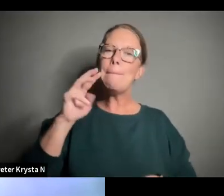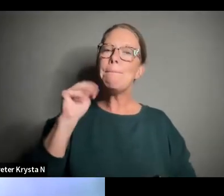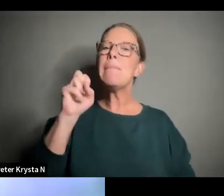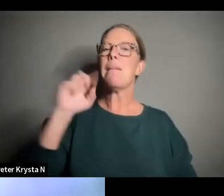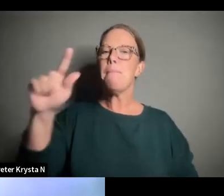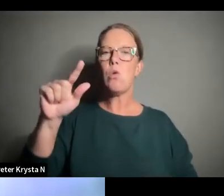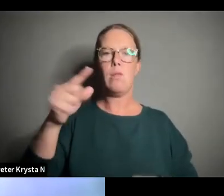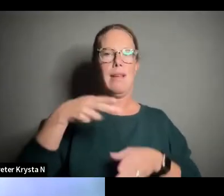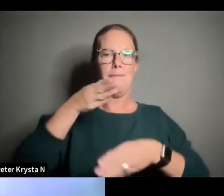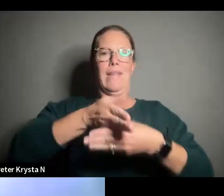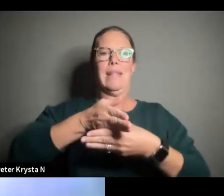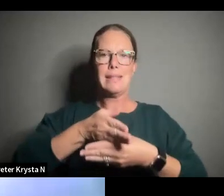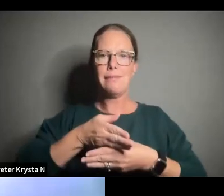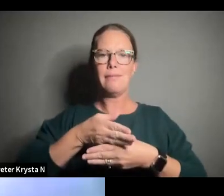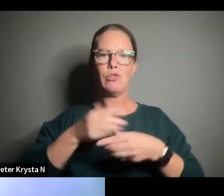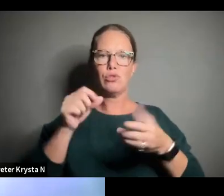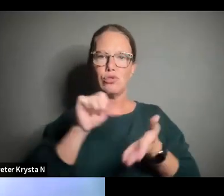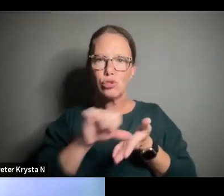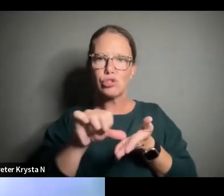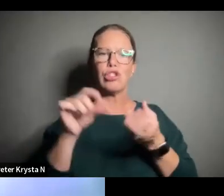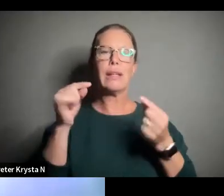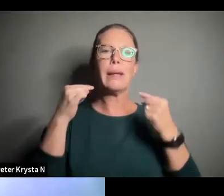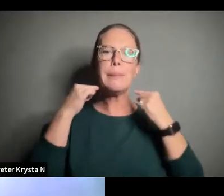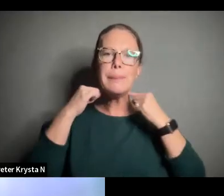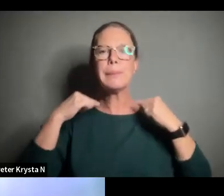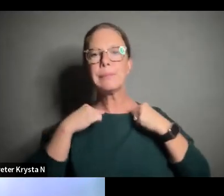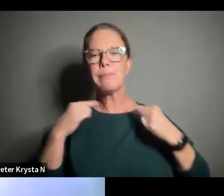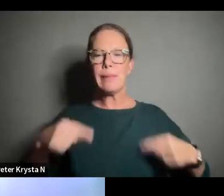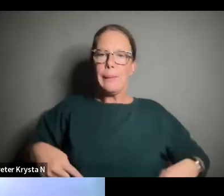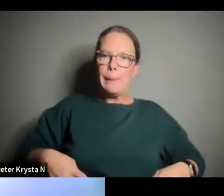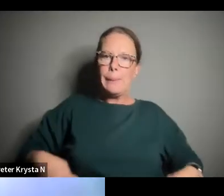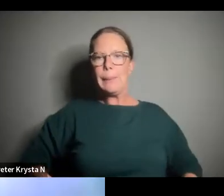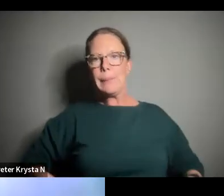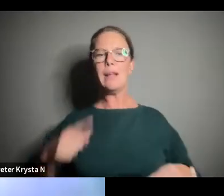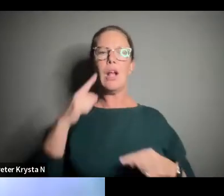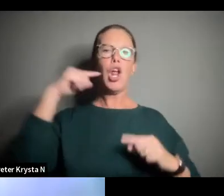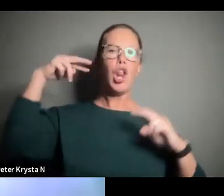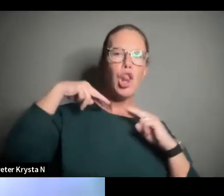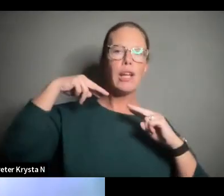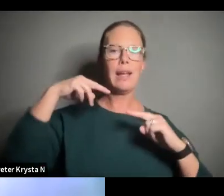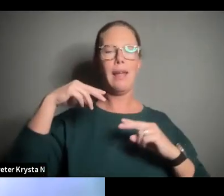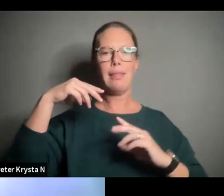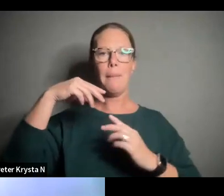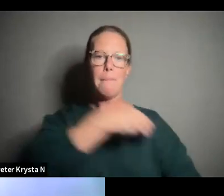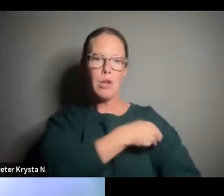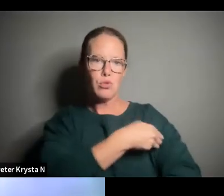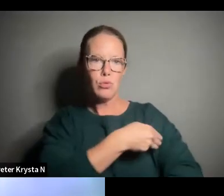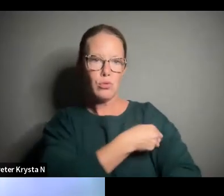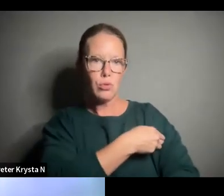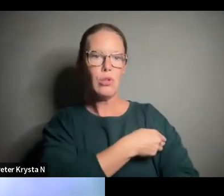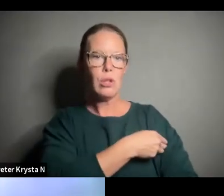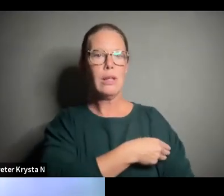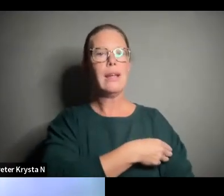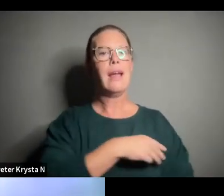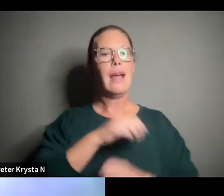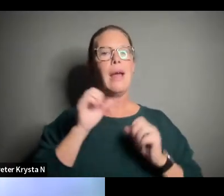new technology. Using the small keyholes through your belly button and looking at your diaphragm muscle would allow us to place these